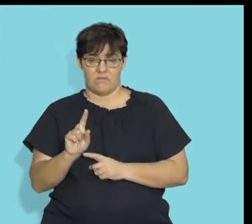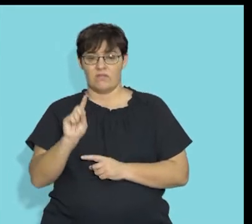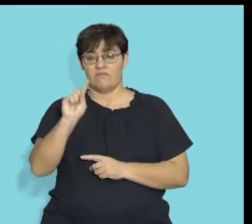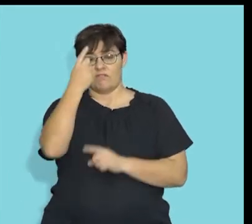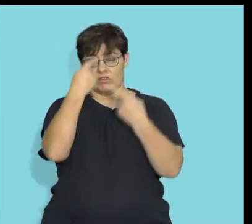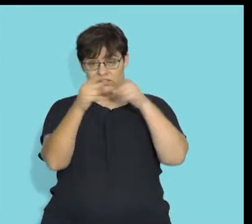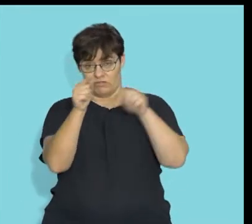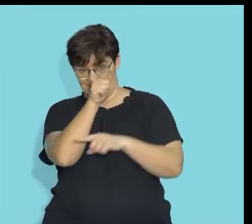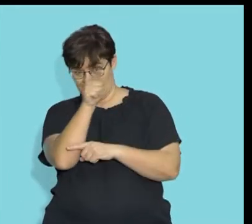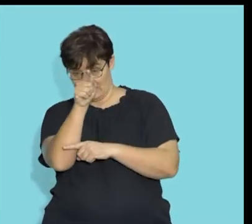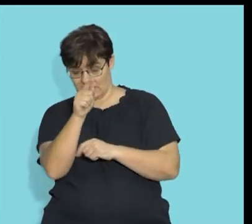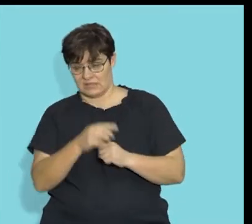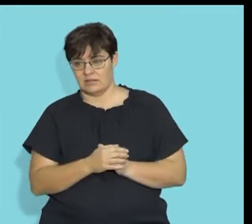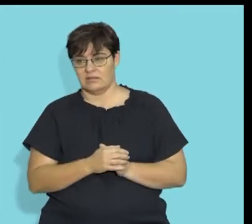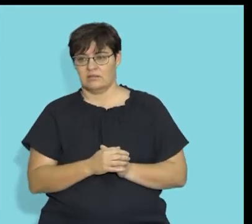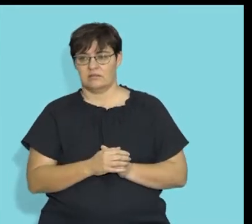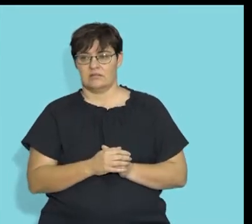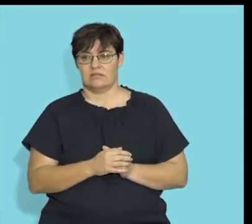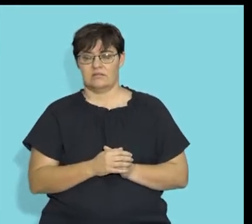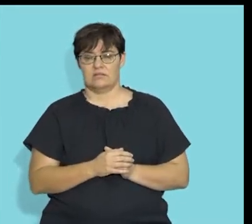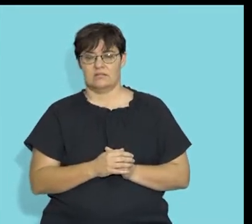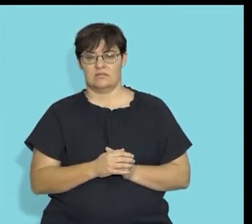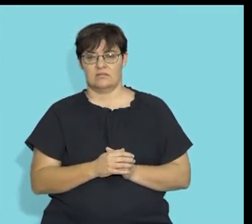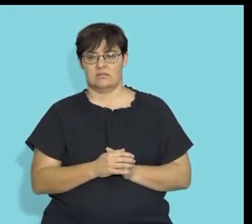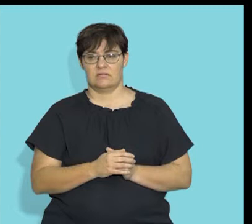the first differences.